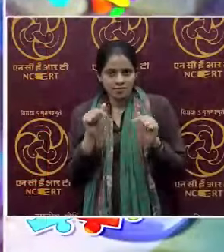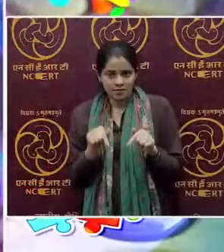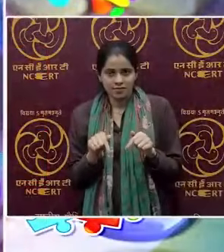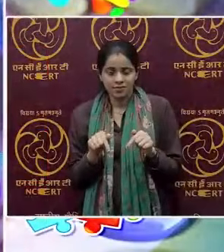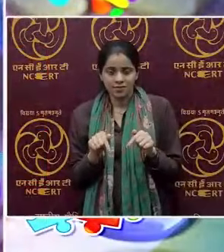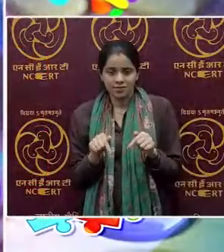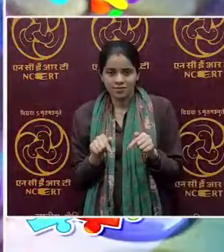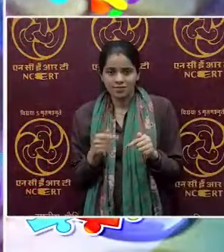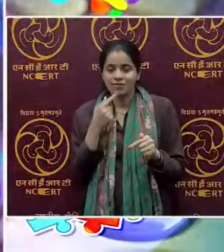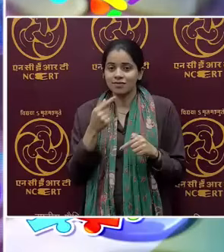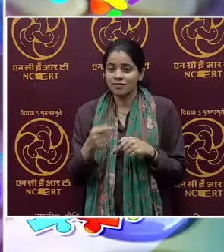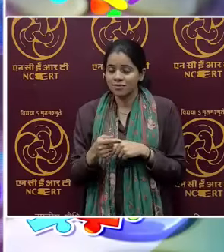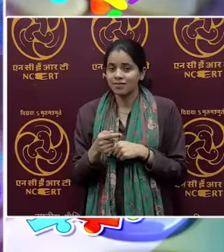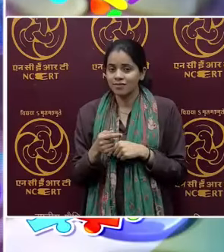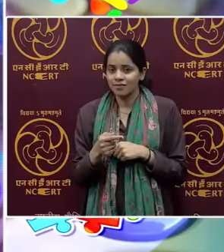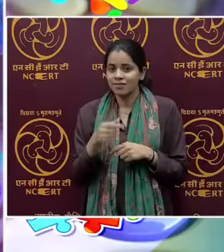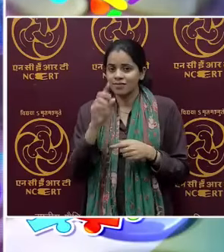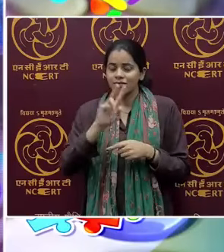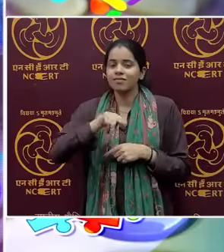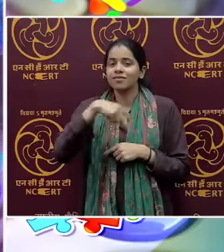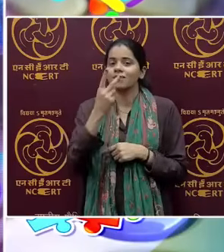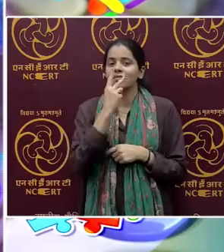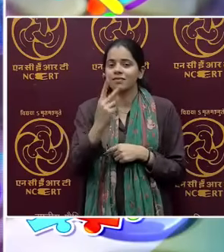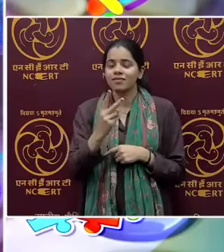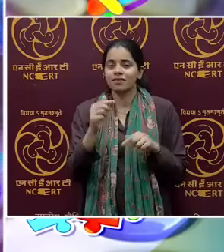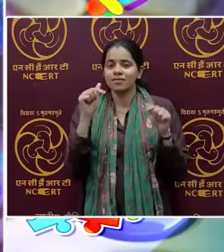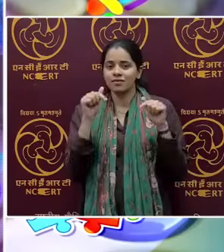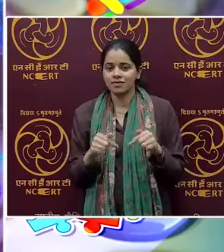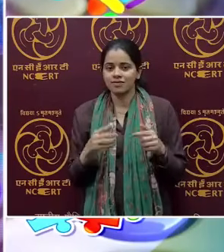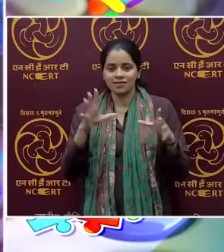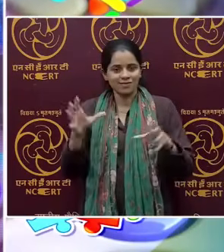so we will definitely see you there. With